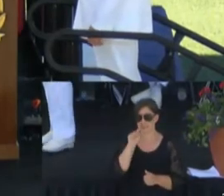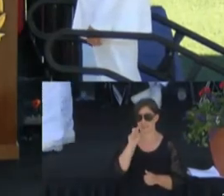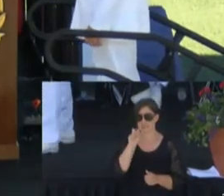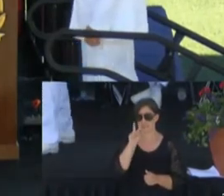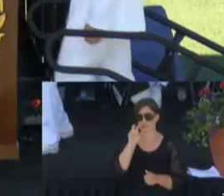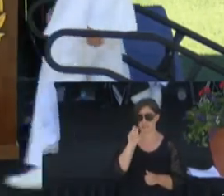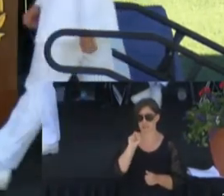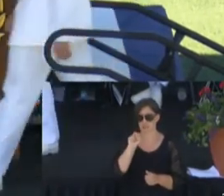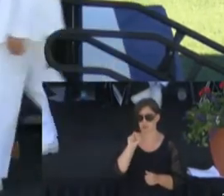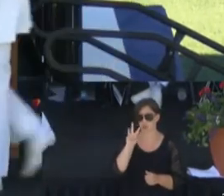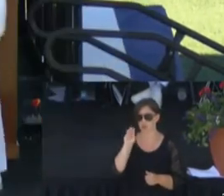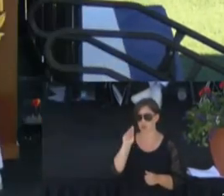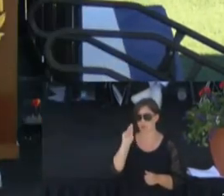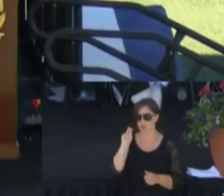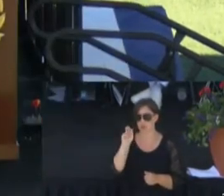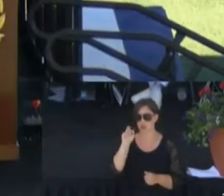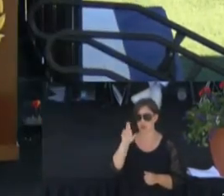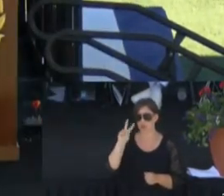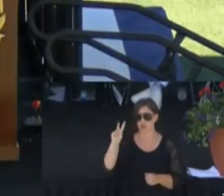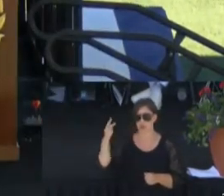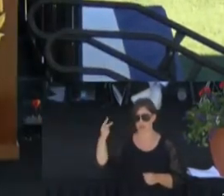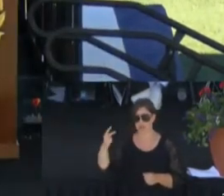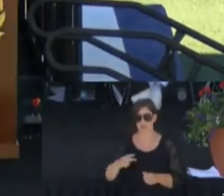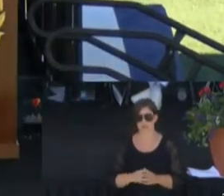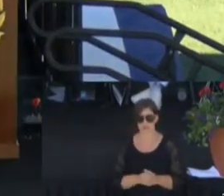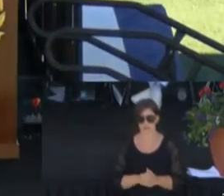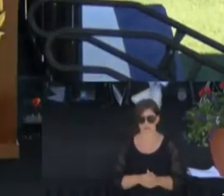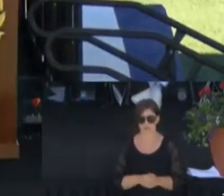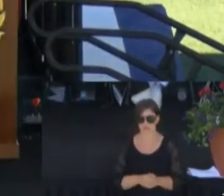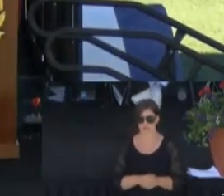Stephen Hayes Webster II.